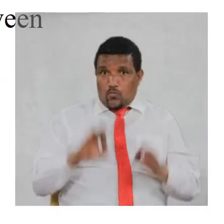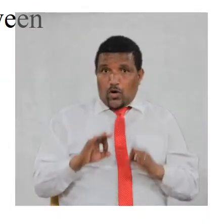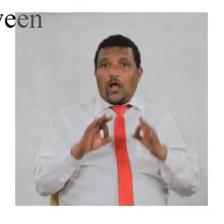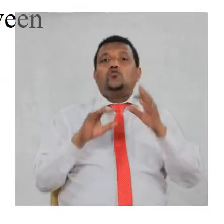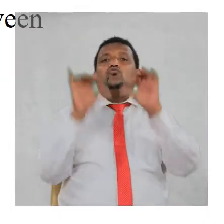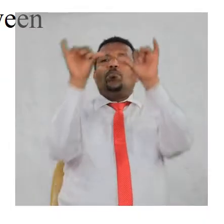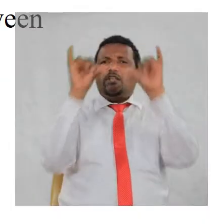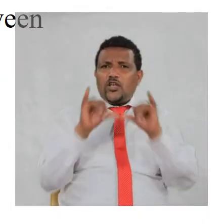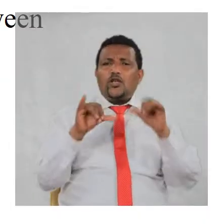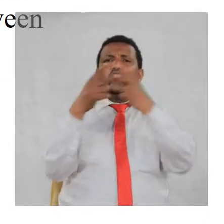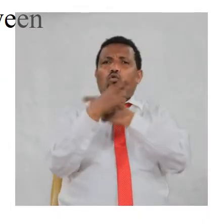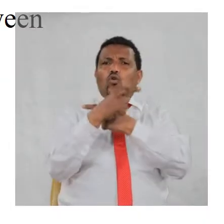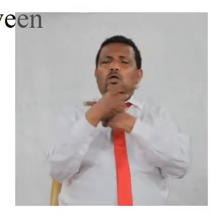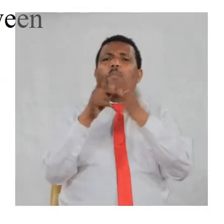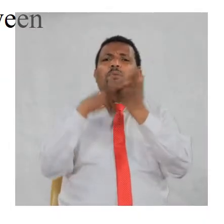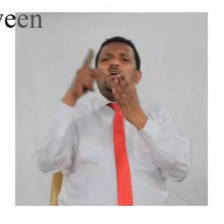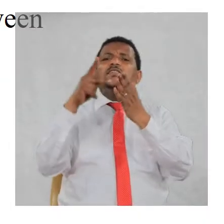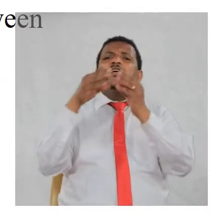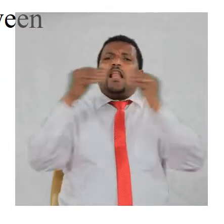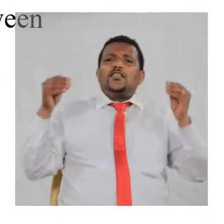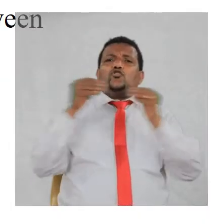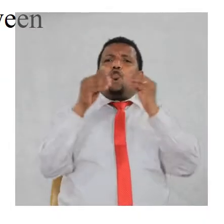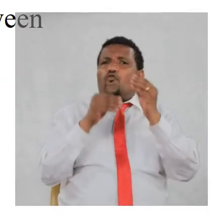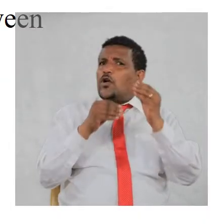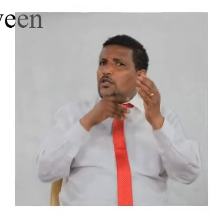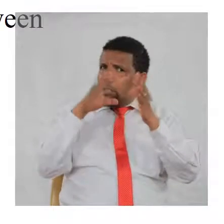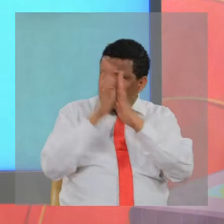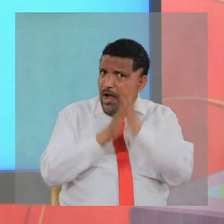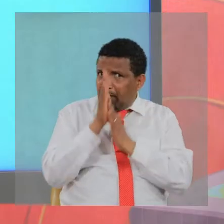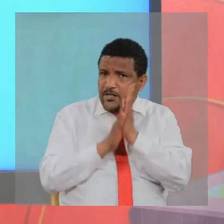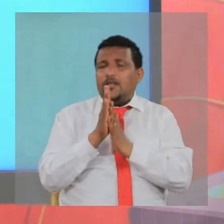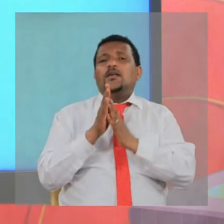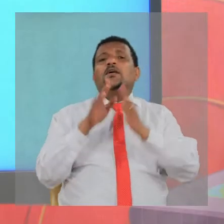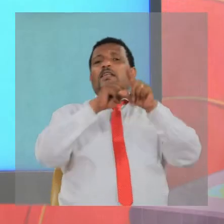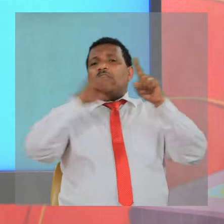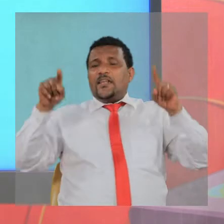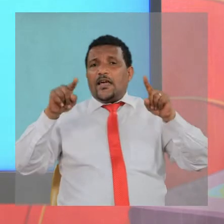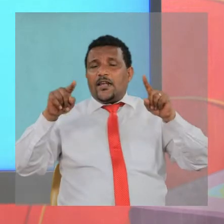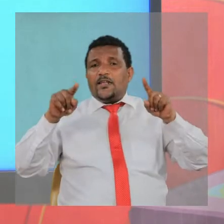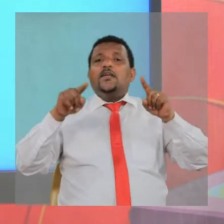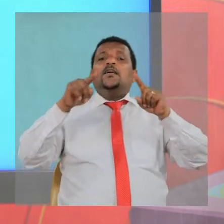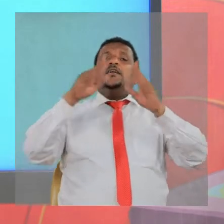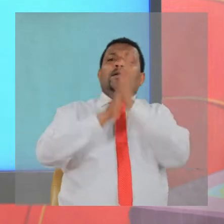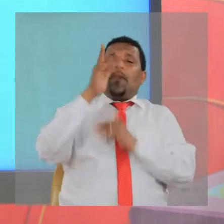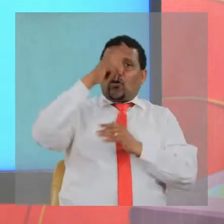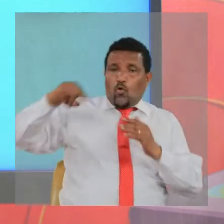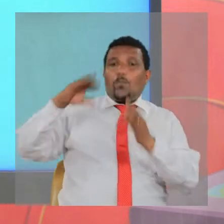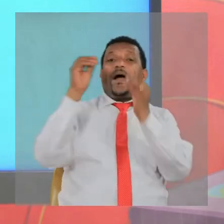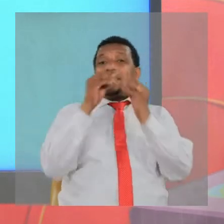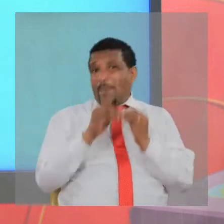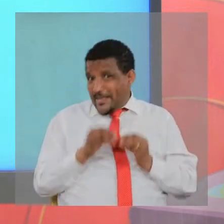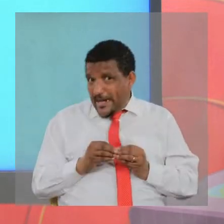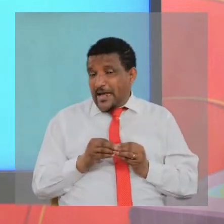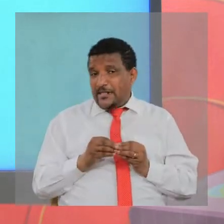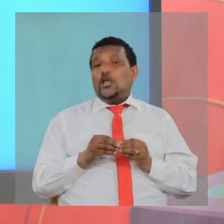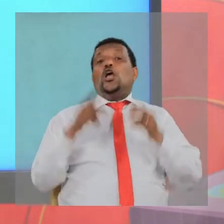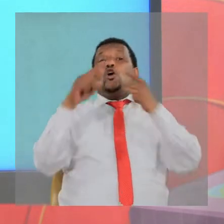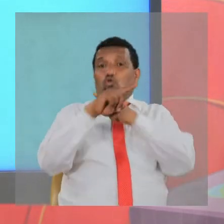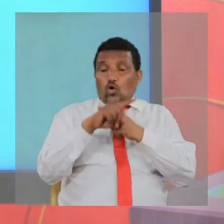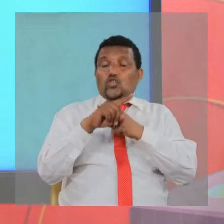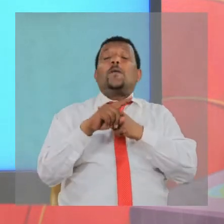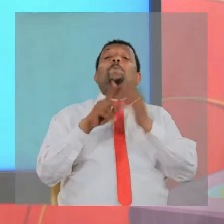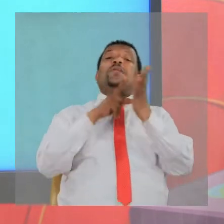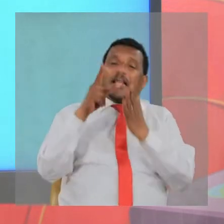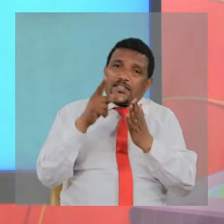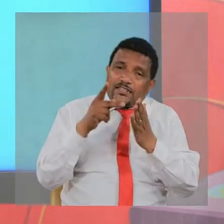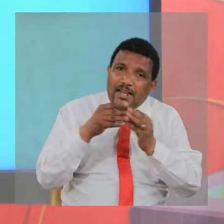price elasticity of demand between 2 points on a linear demand curve. Mathematically, the cross price elasticity